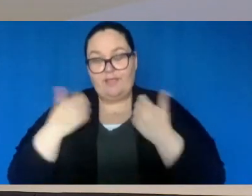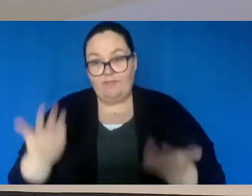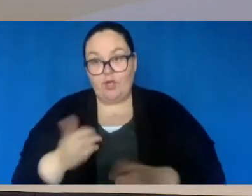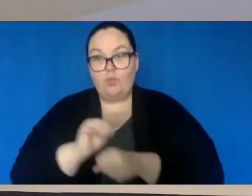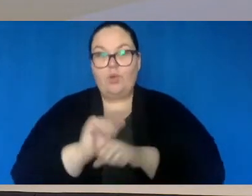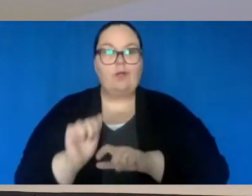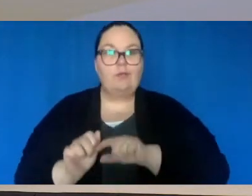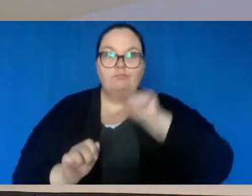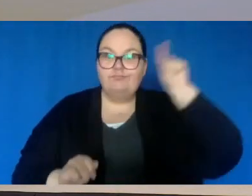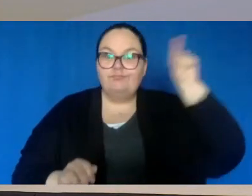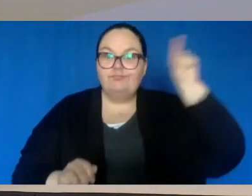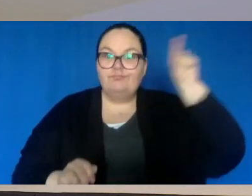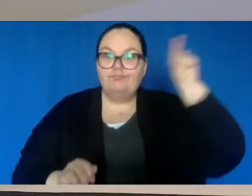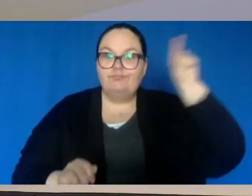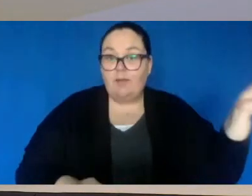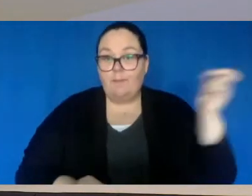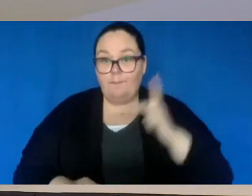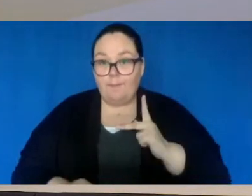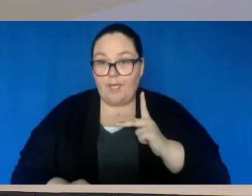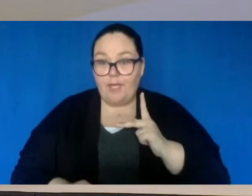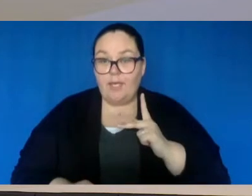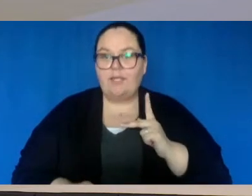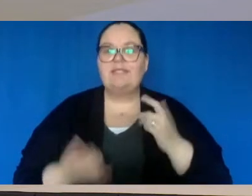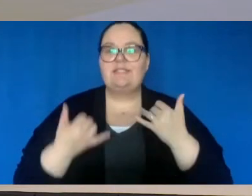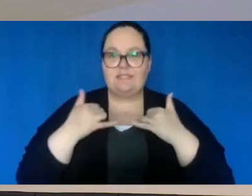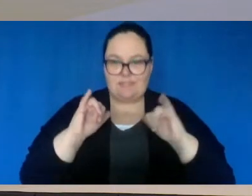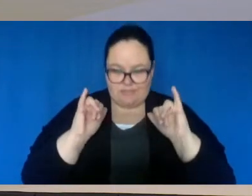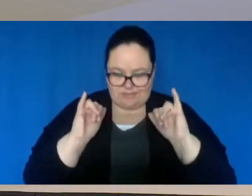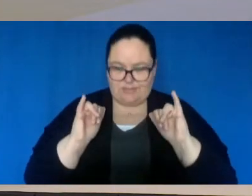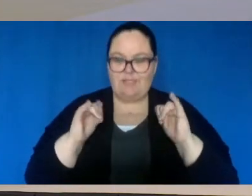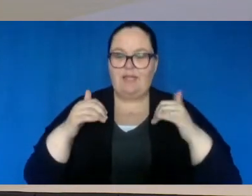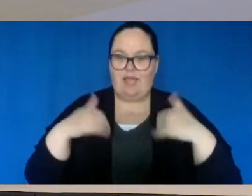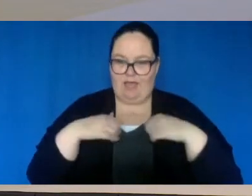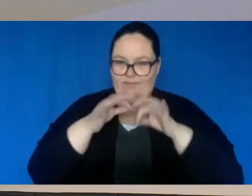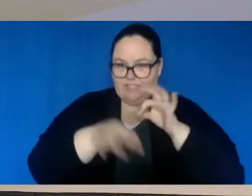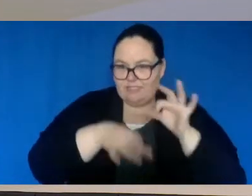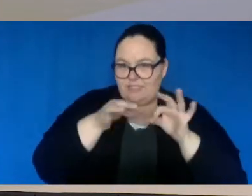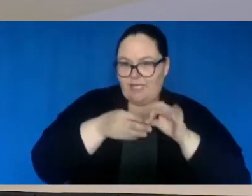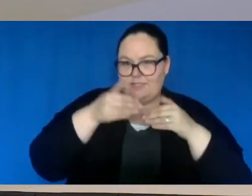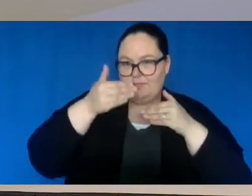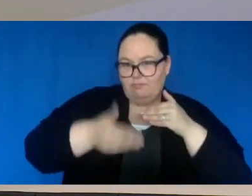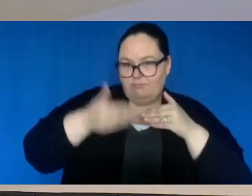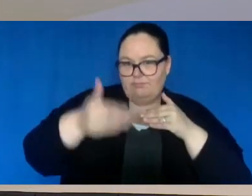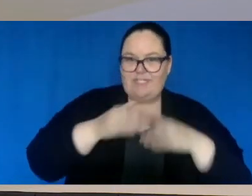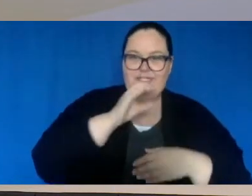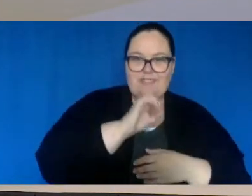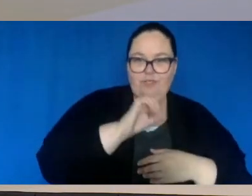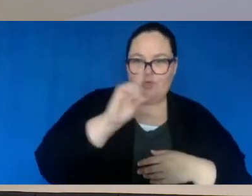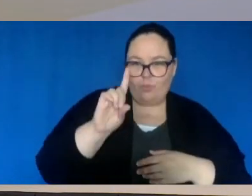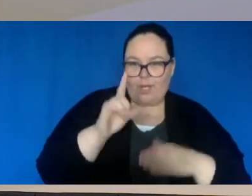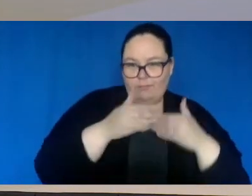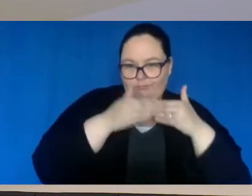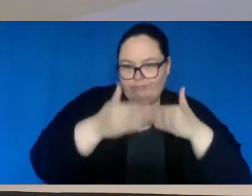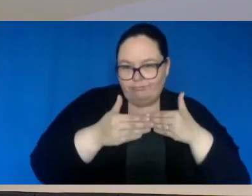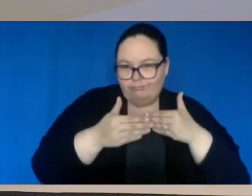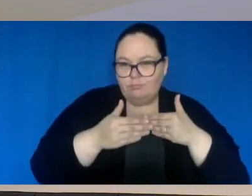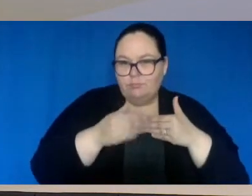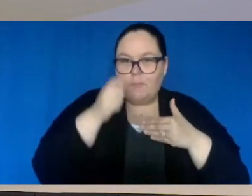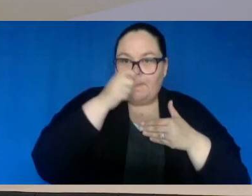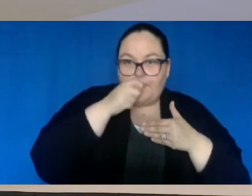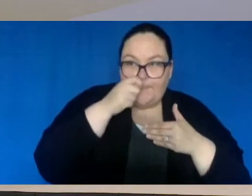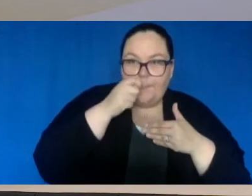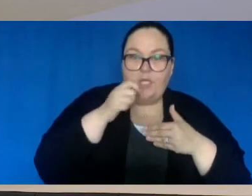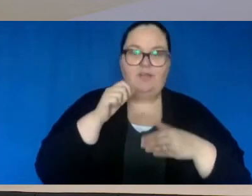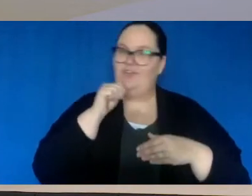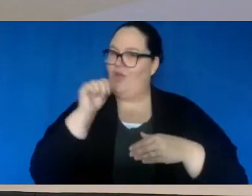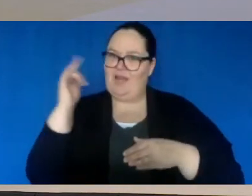then they are also would need to have testing done in that 0 to 1 day. So the testing is not being done at the